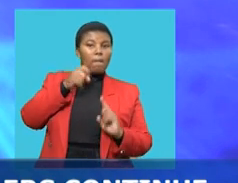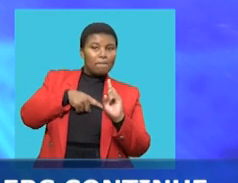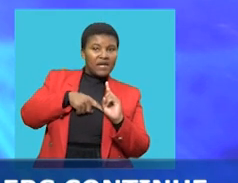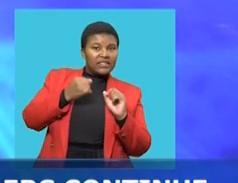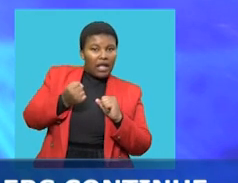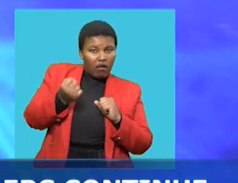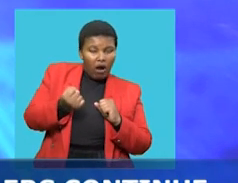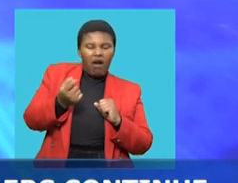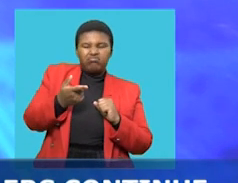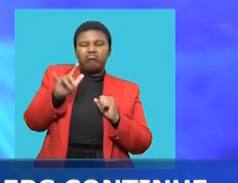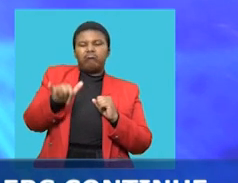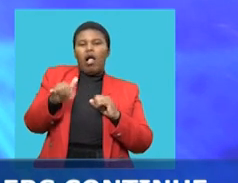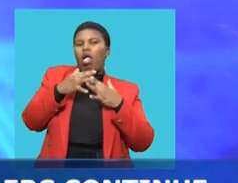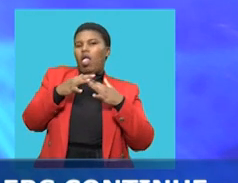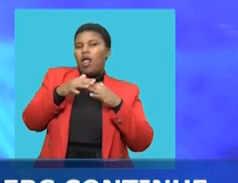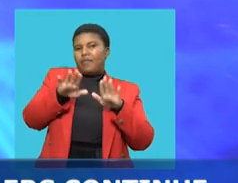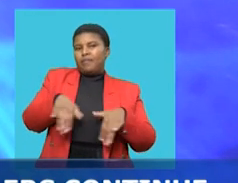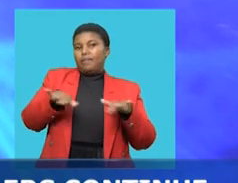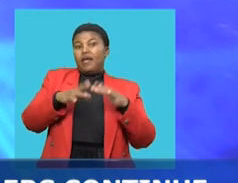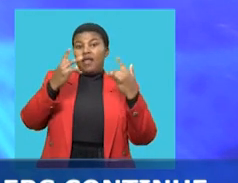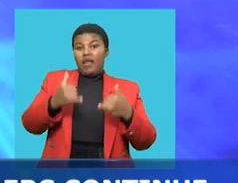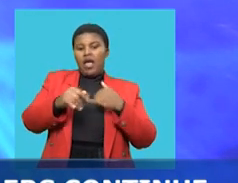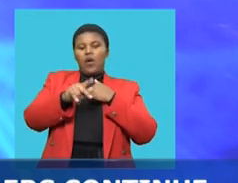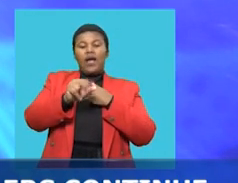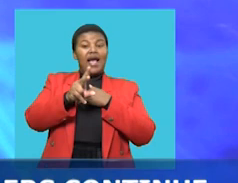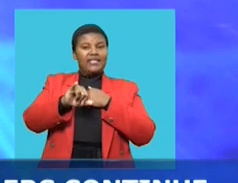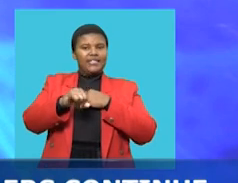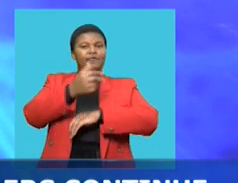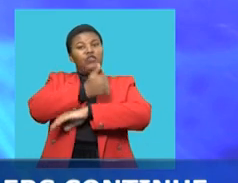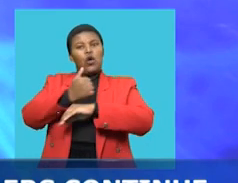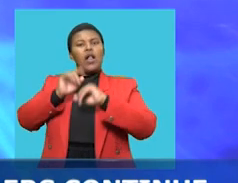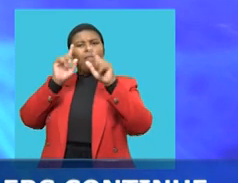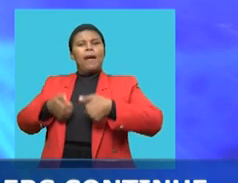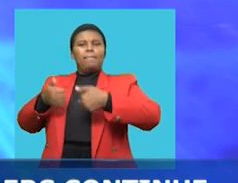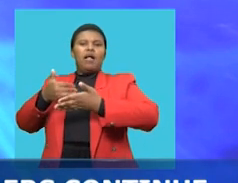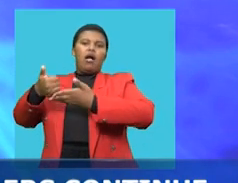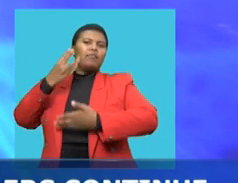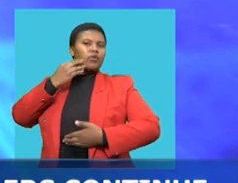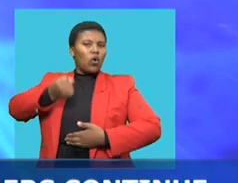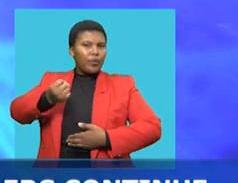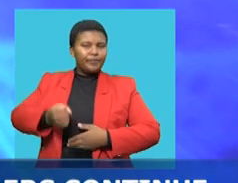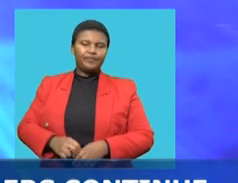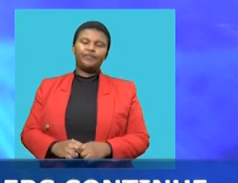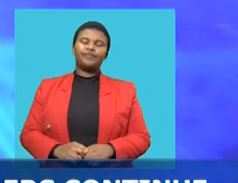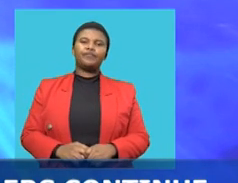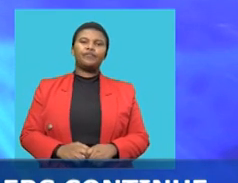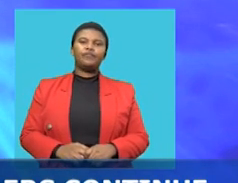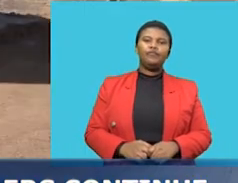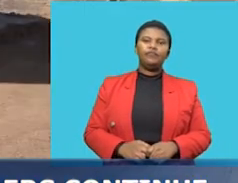the Ikasi Hero Foundation and other stakeholders went back to pick up from where they left off in helping the old lady.